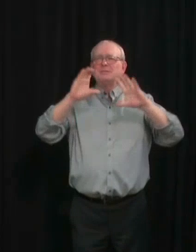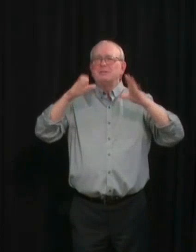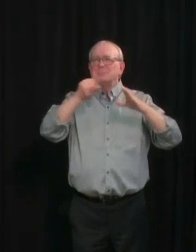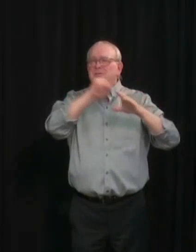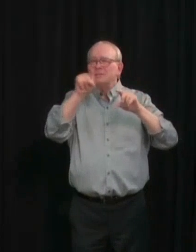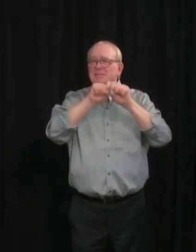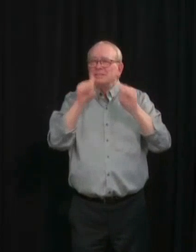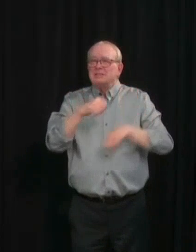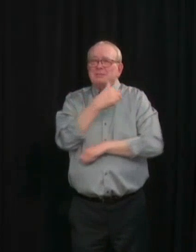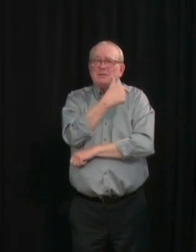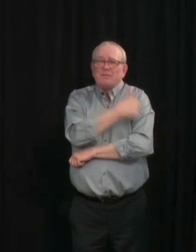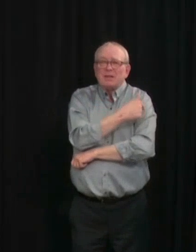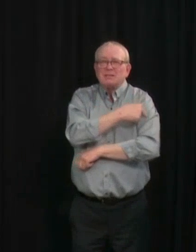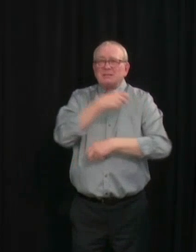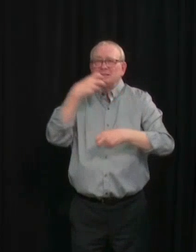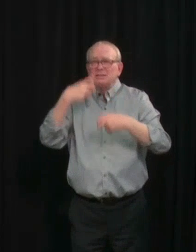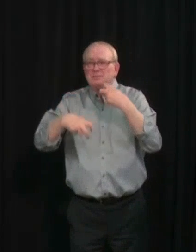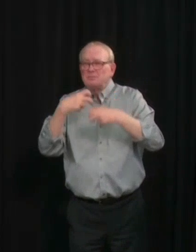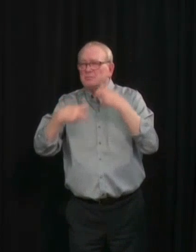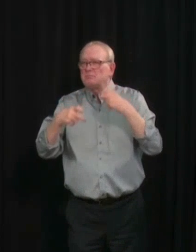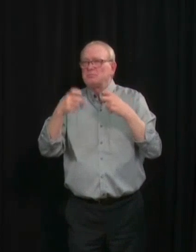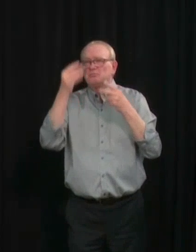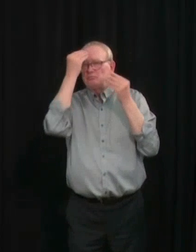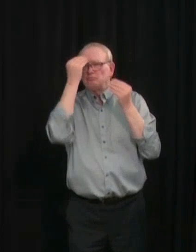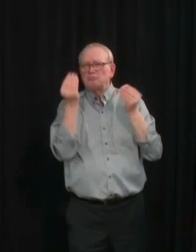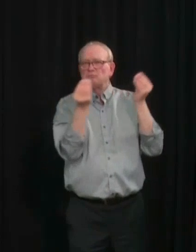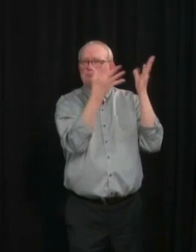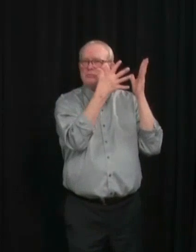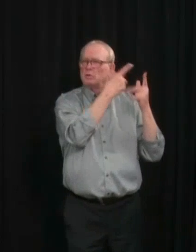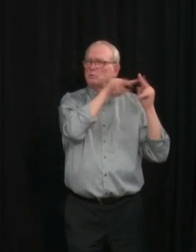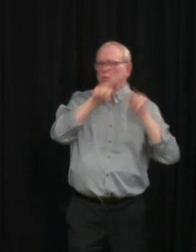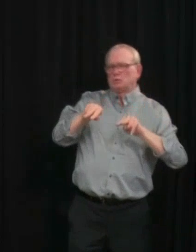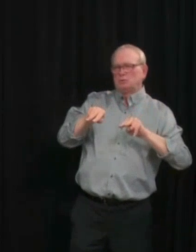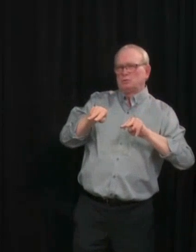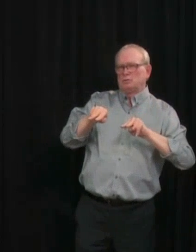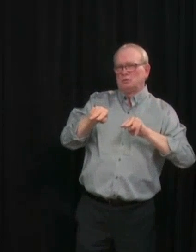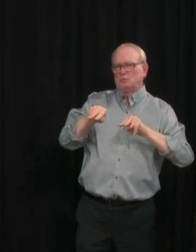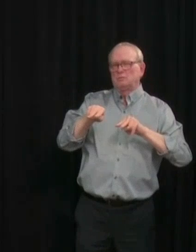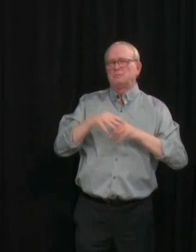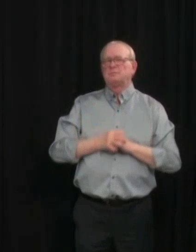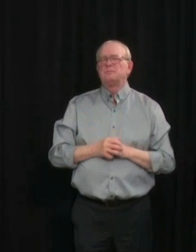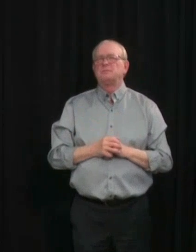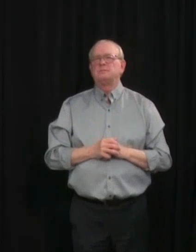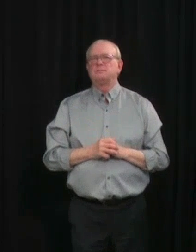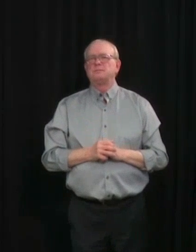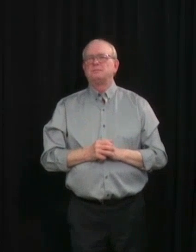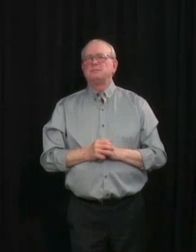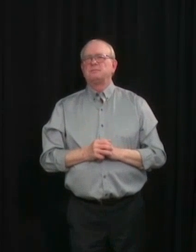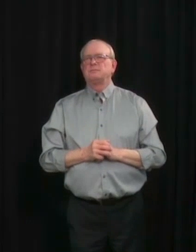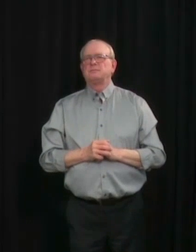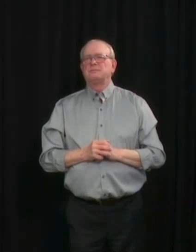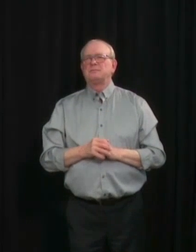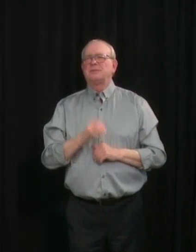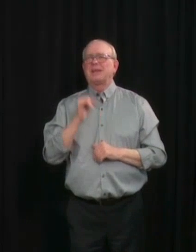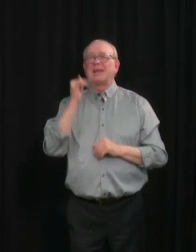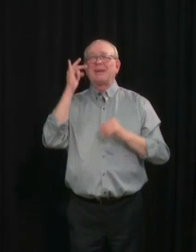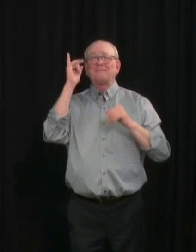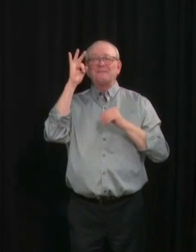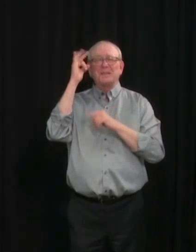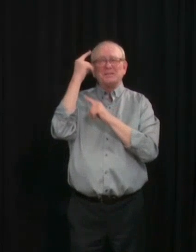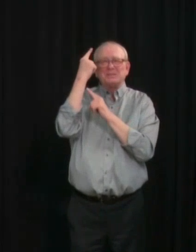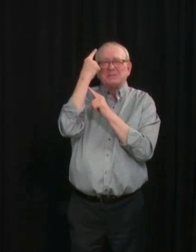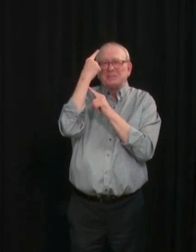following immunization that can't be explained must be reported. If there are any indications of potential safety concerns